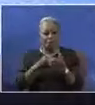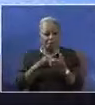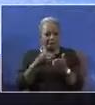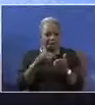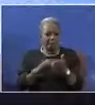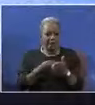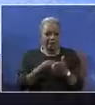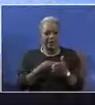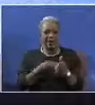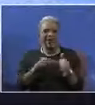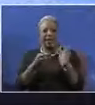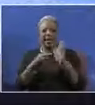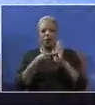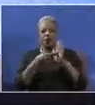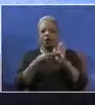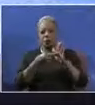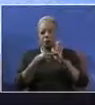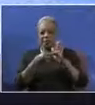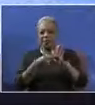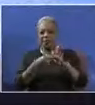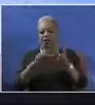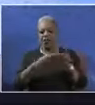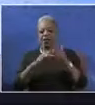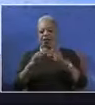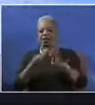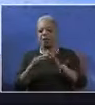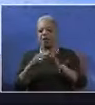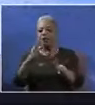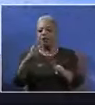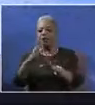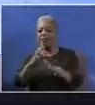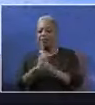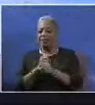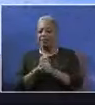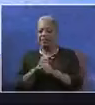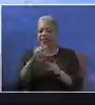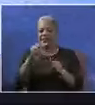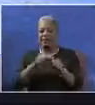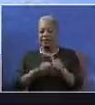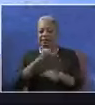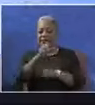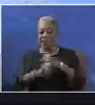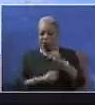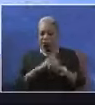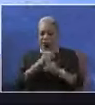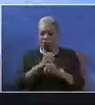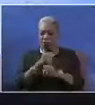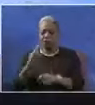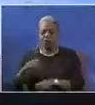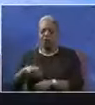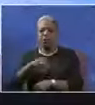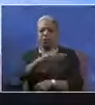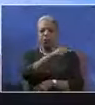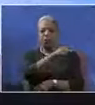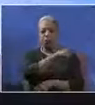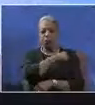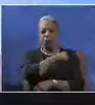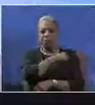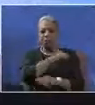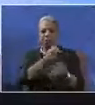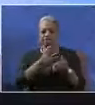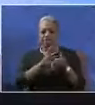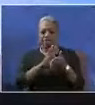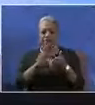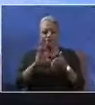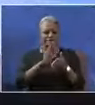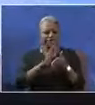a community gets. Every year, we are undercounted. And because we